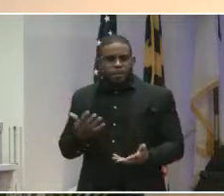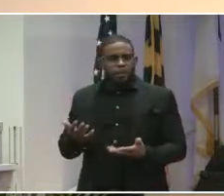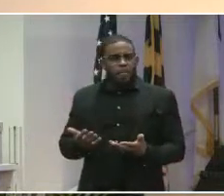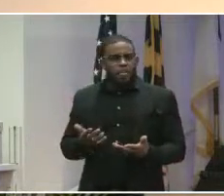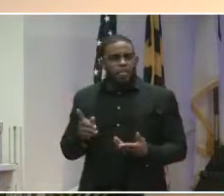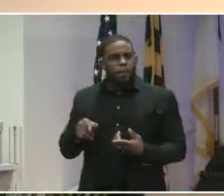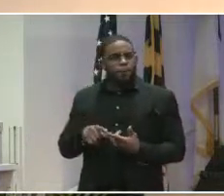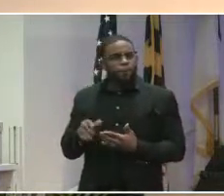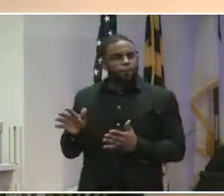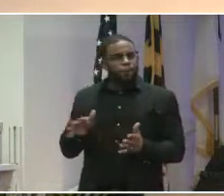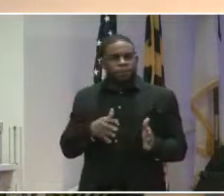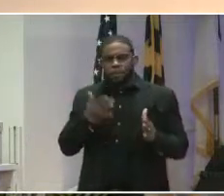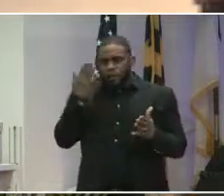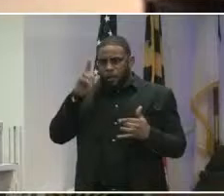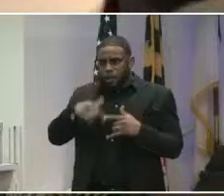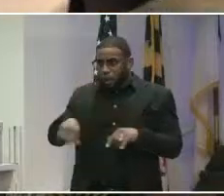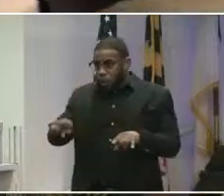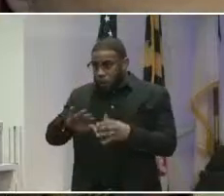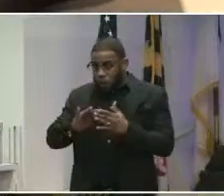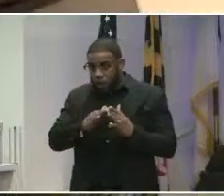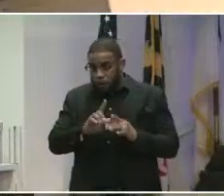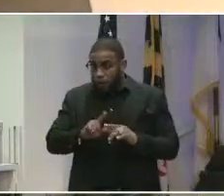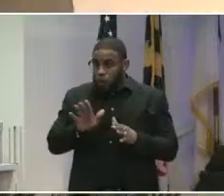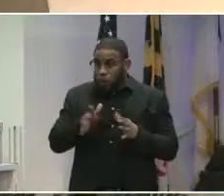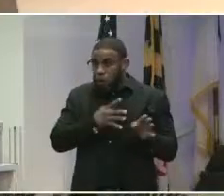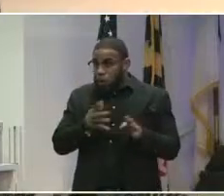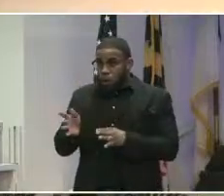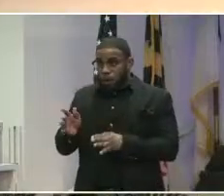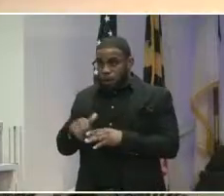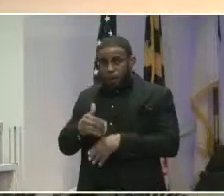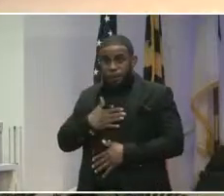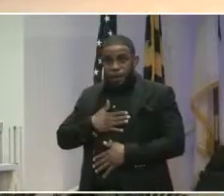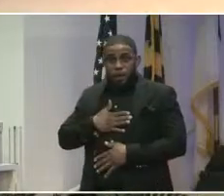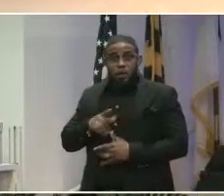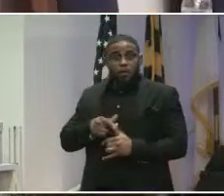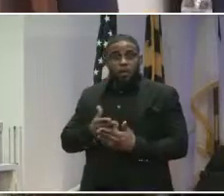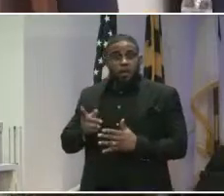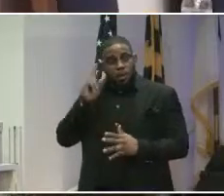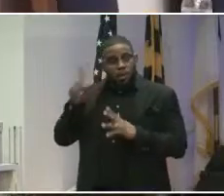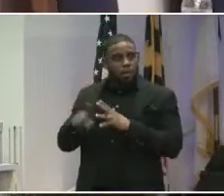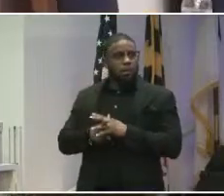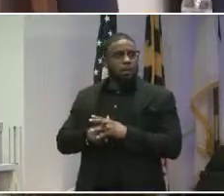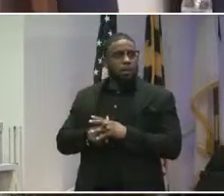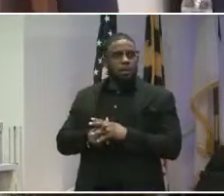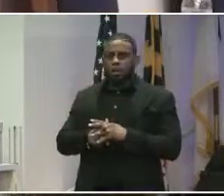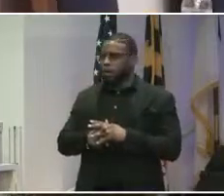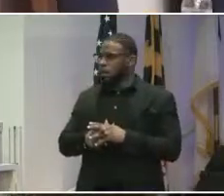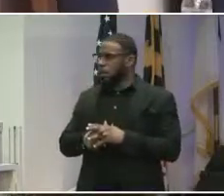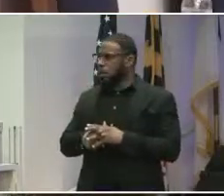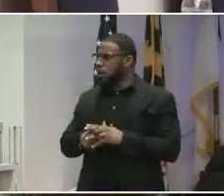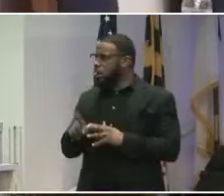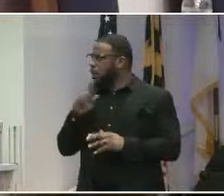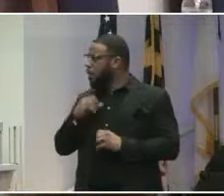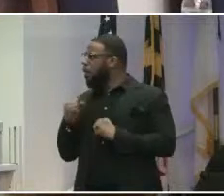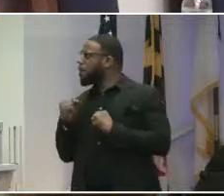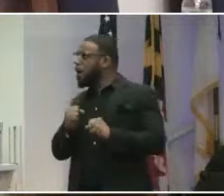And when it blows, I don't know about in your neighborhood, but when it blows in mine, the first thing that comes to my mind is my